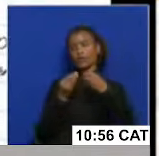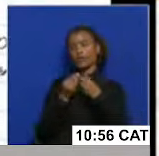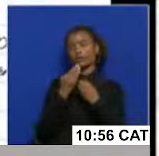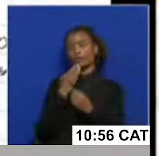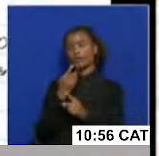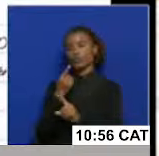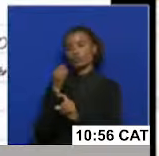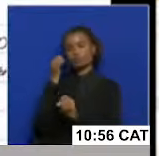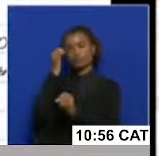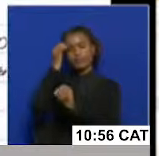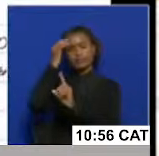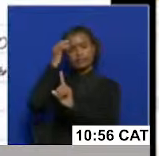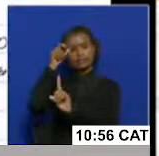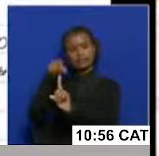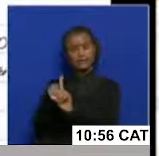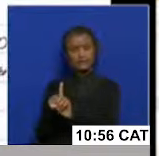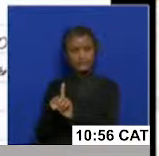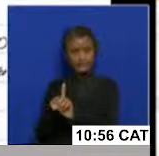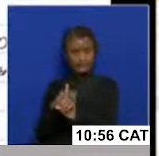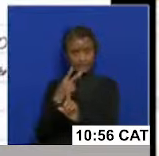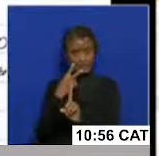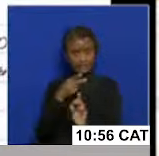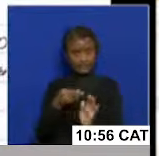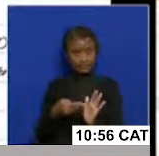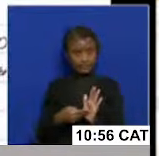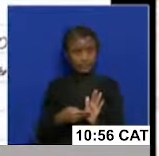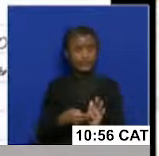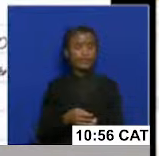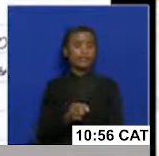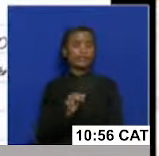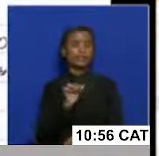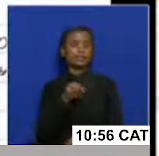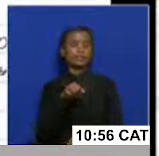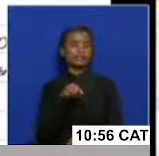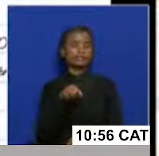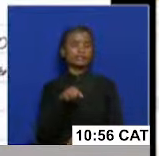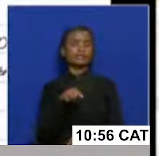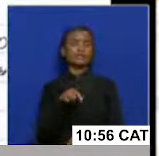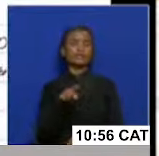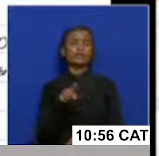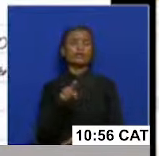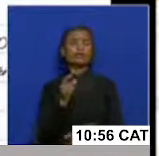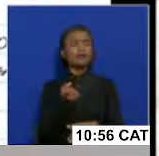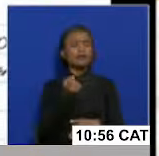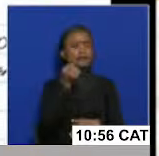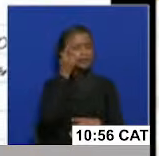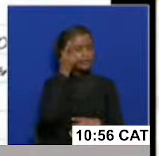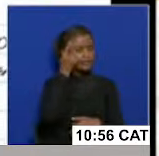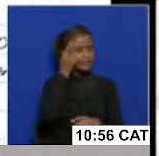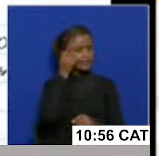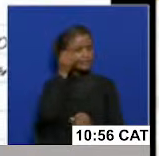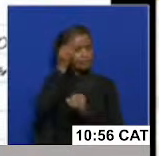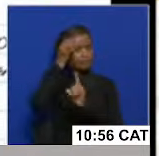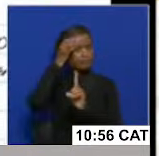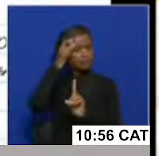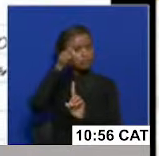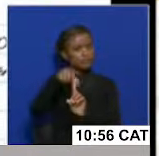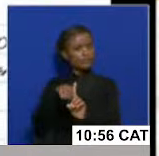Yes, I do. Who do you understand that reference of expert to be?